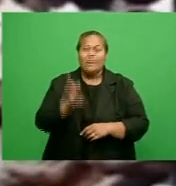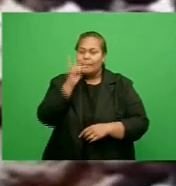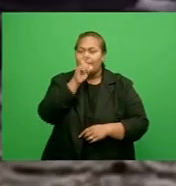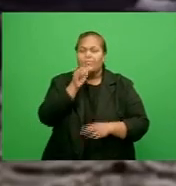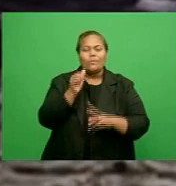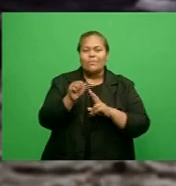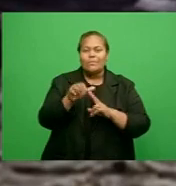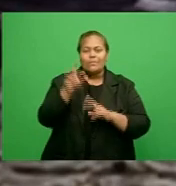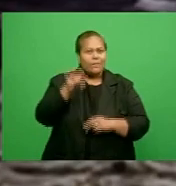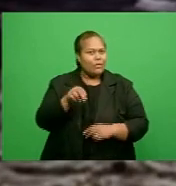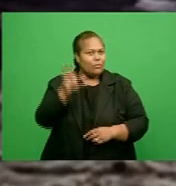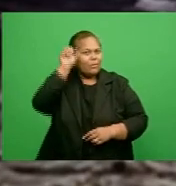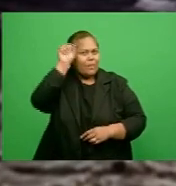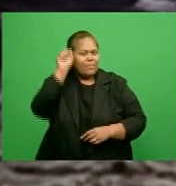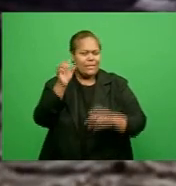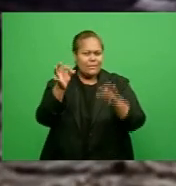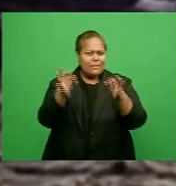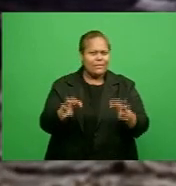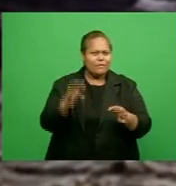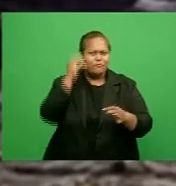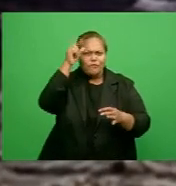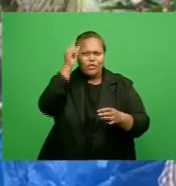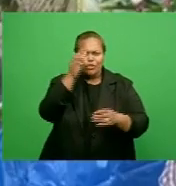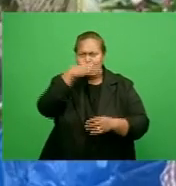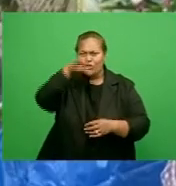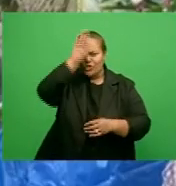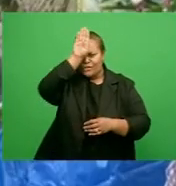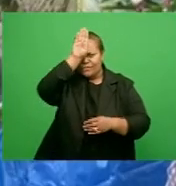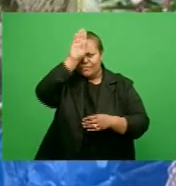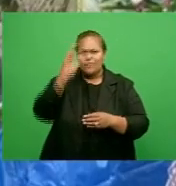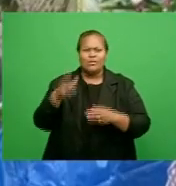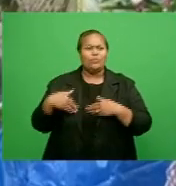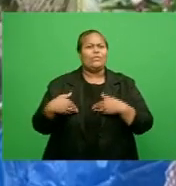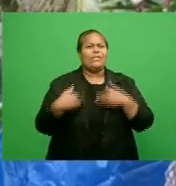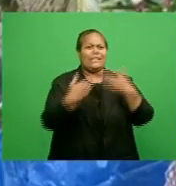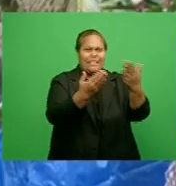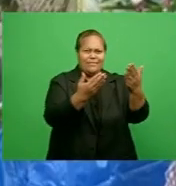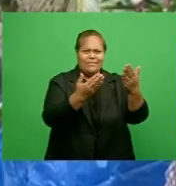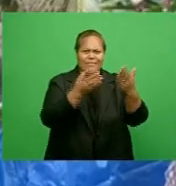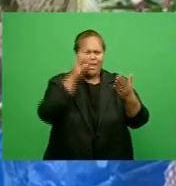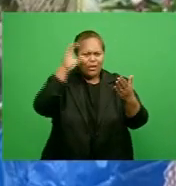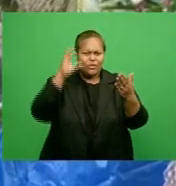by the Fijian chiefs to cede the nation to the British. Who was the chief?